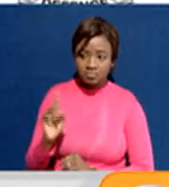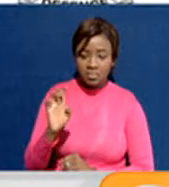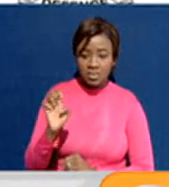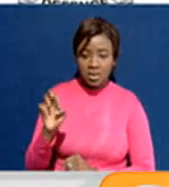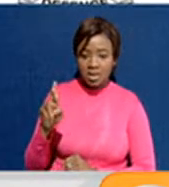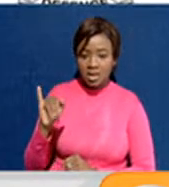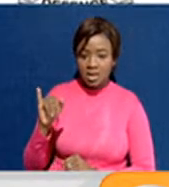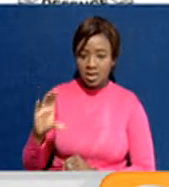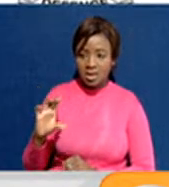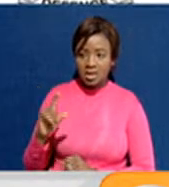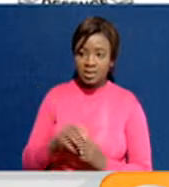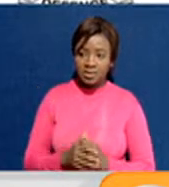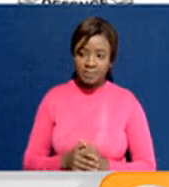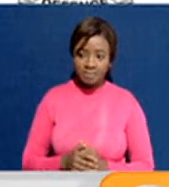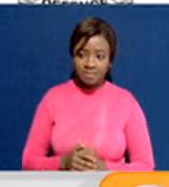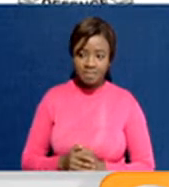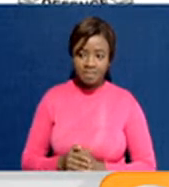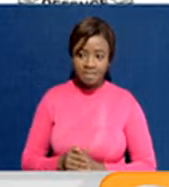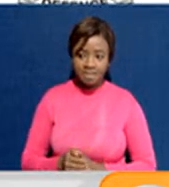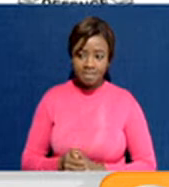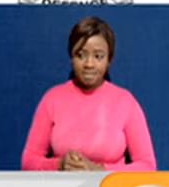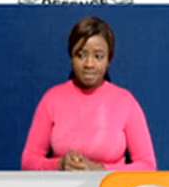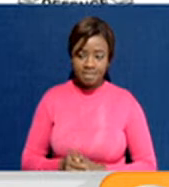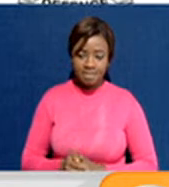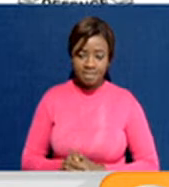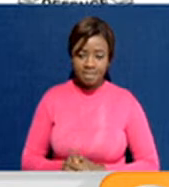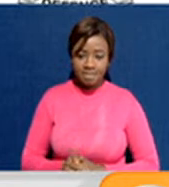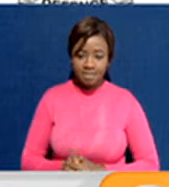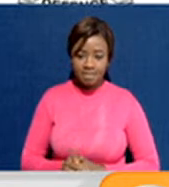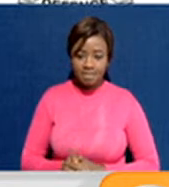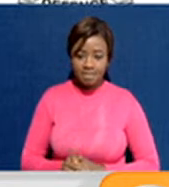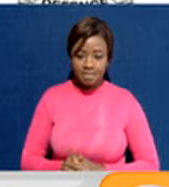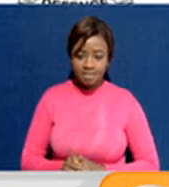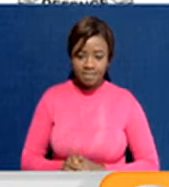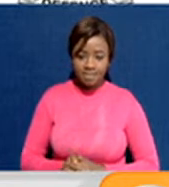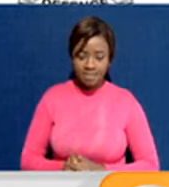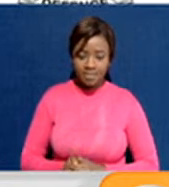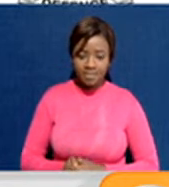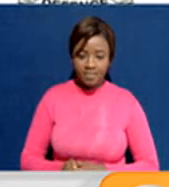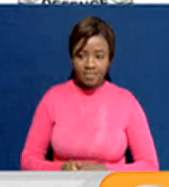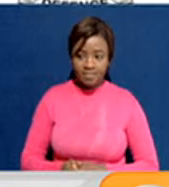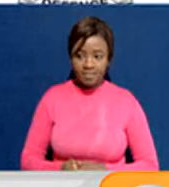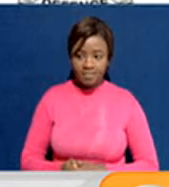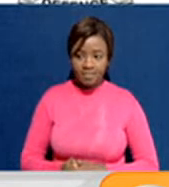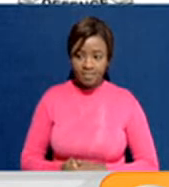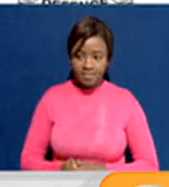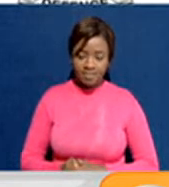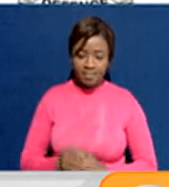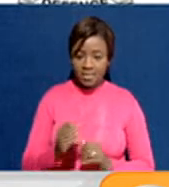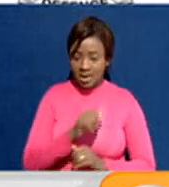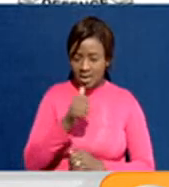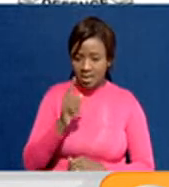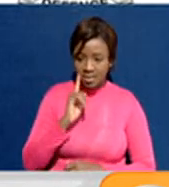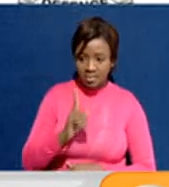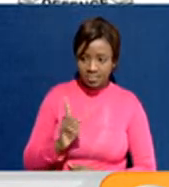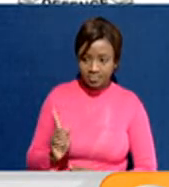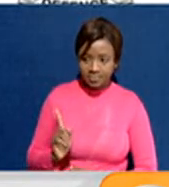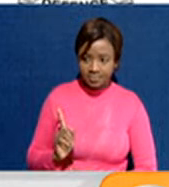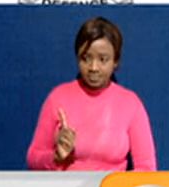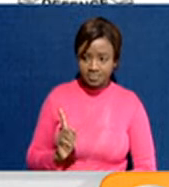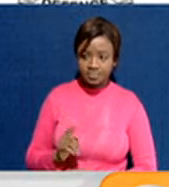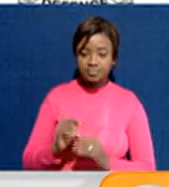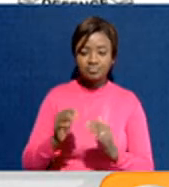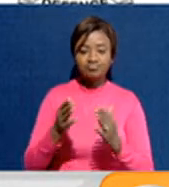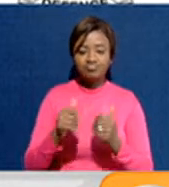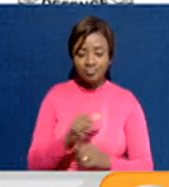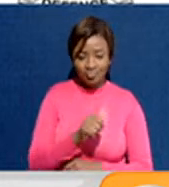Senior Directing Staff Air National Defense College. Brigadier Yahya Abdi was appointed the Deputy Commander, Kenya Navy. Brigadier